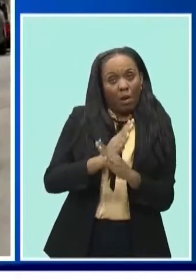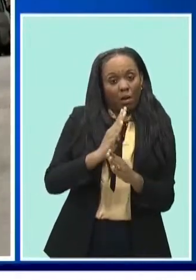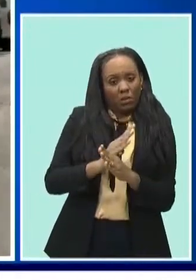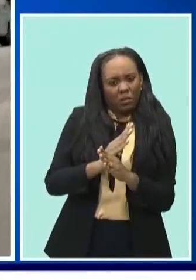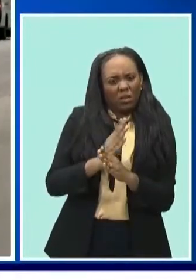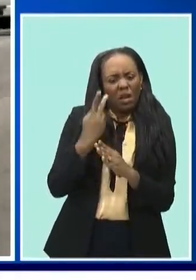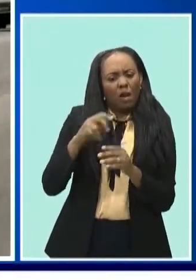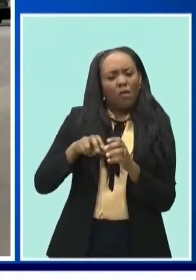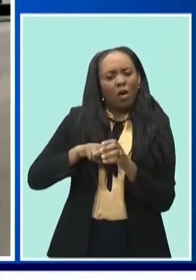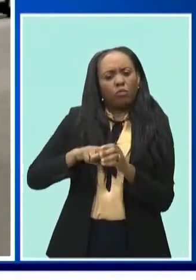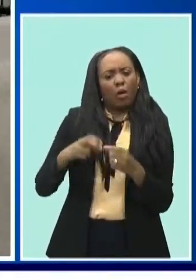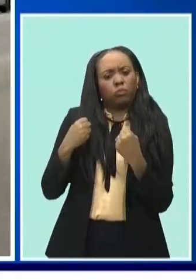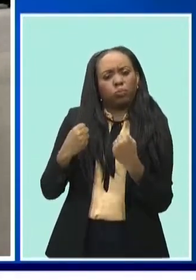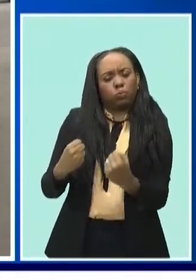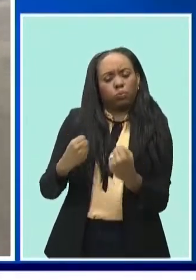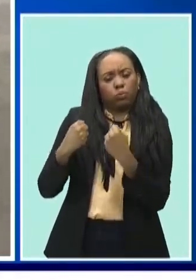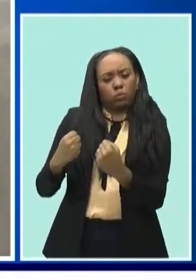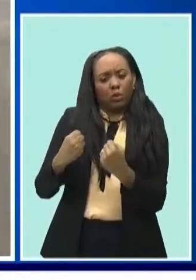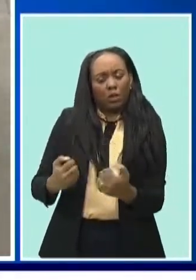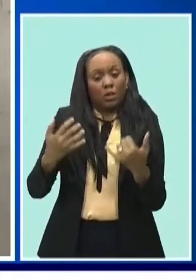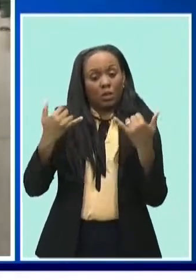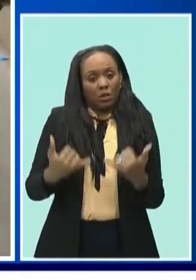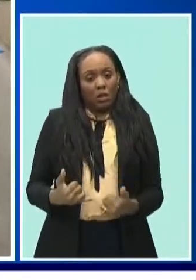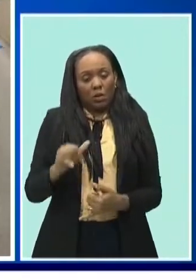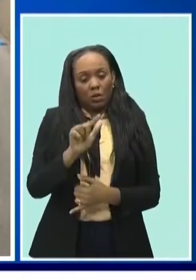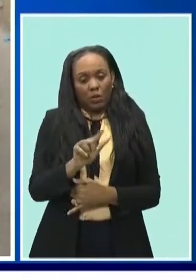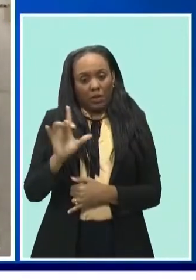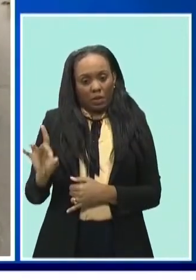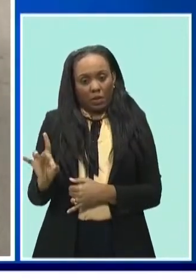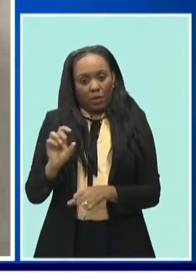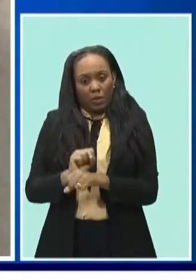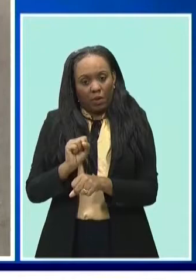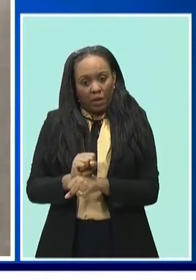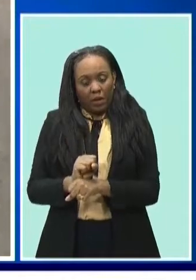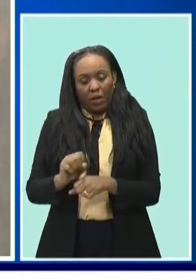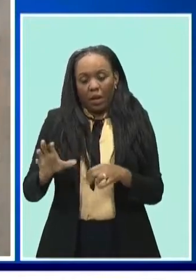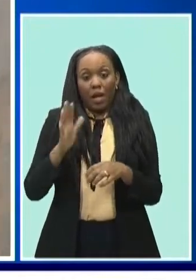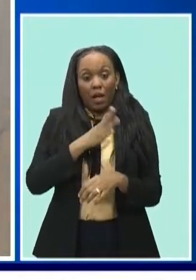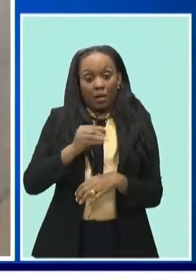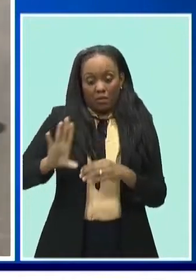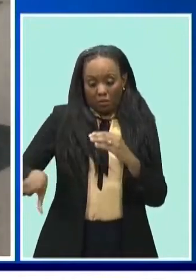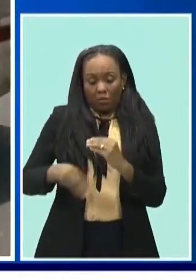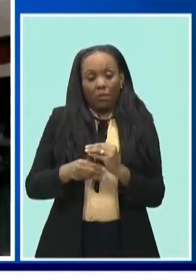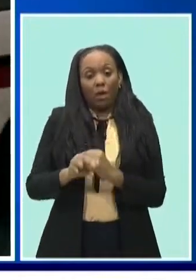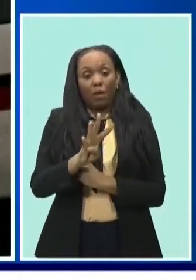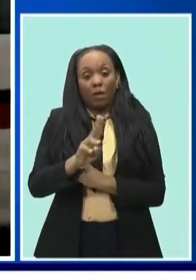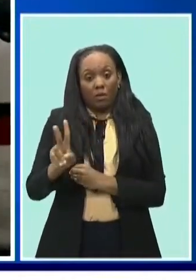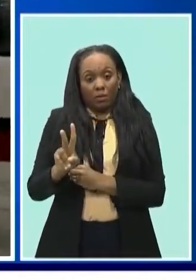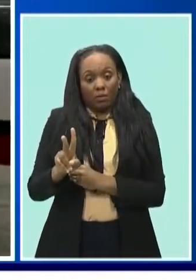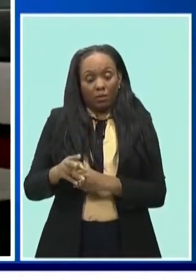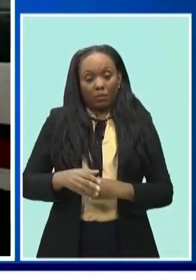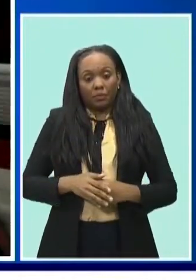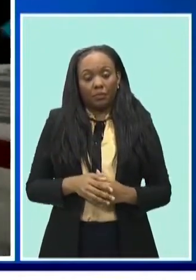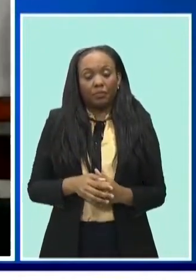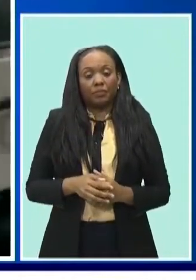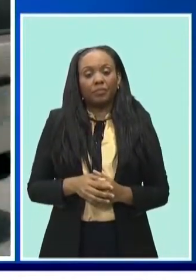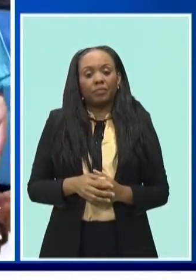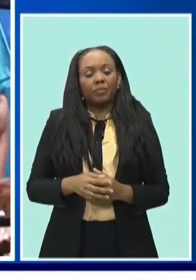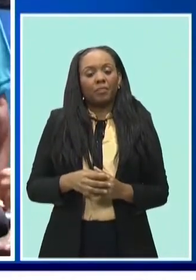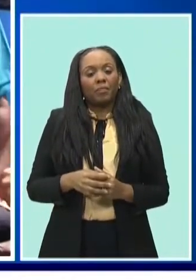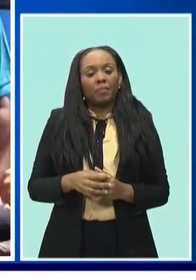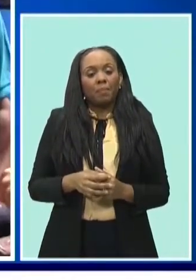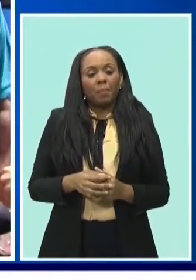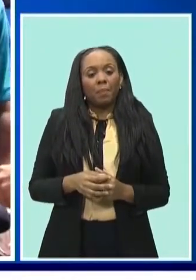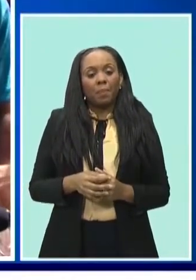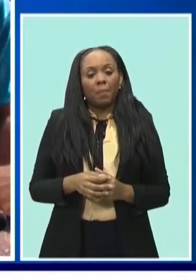there are already 28 currently operating and another 42 being processed. The program has caught the attention of